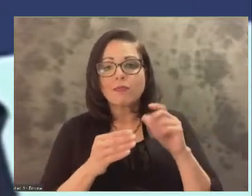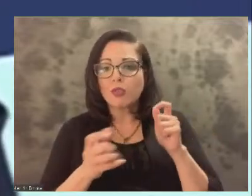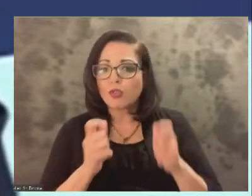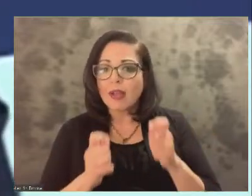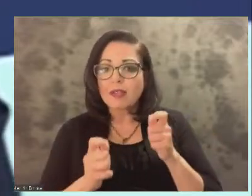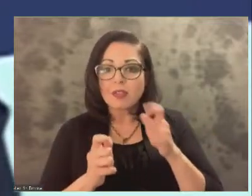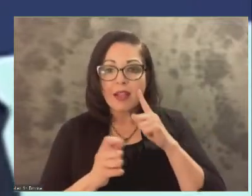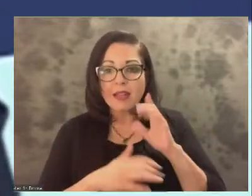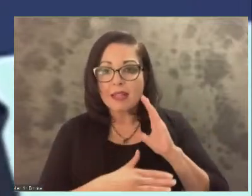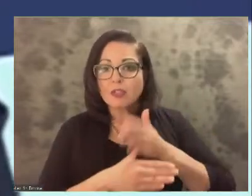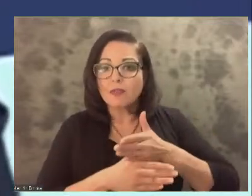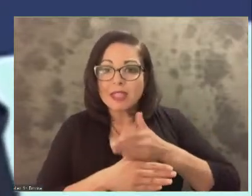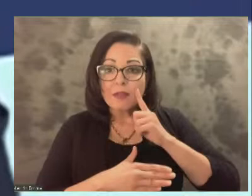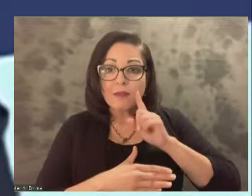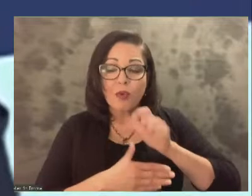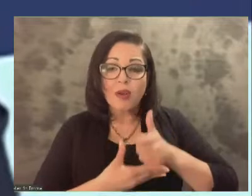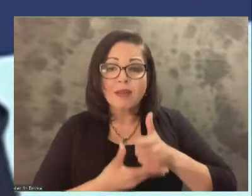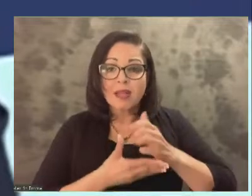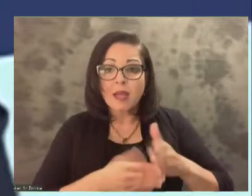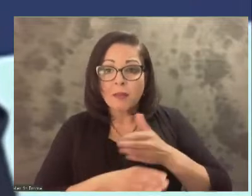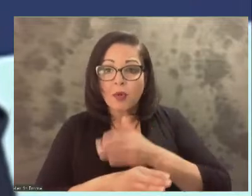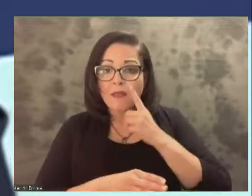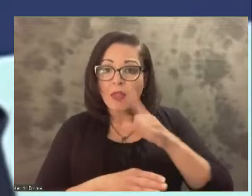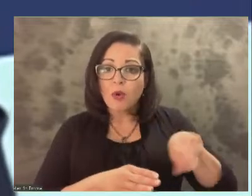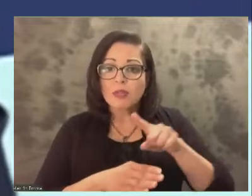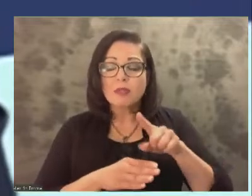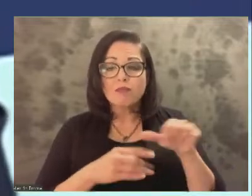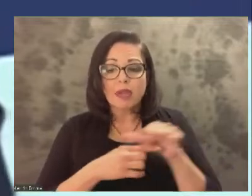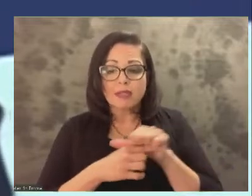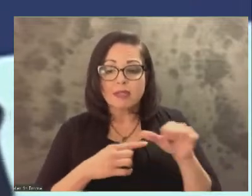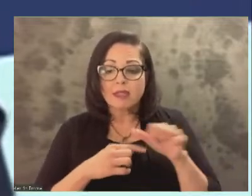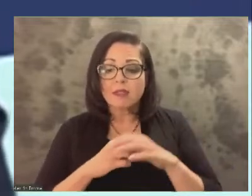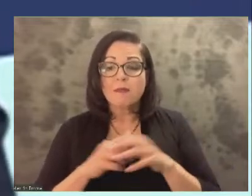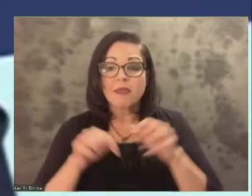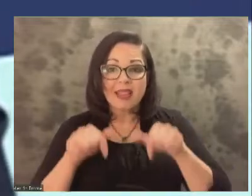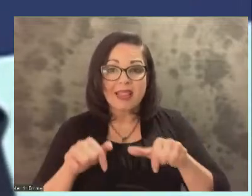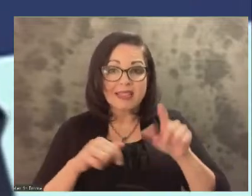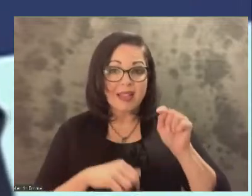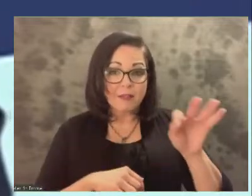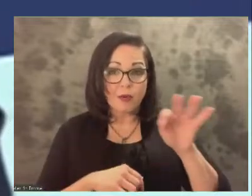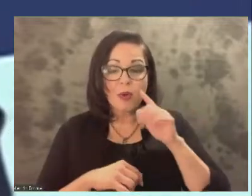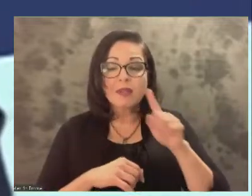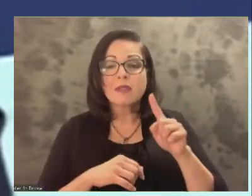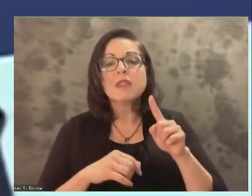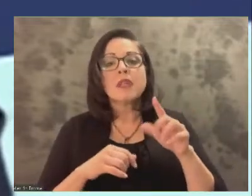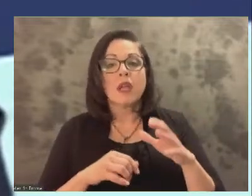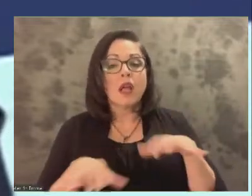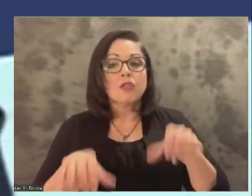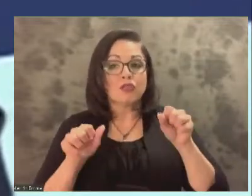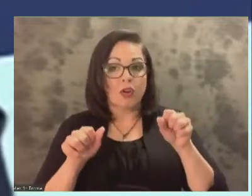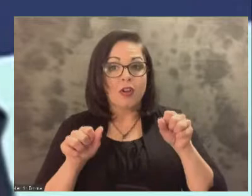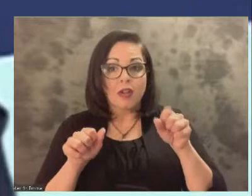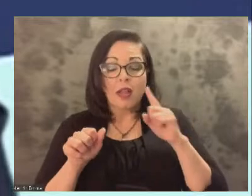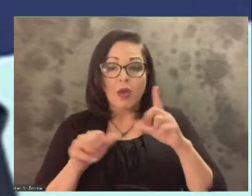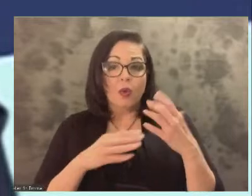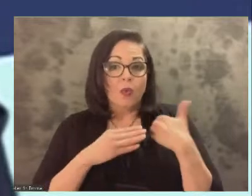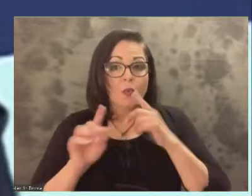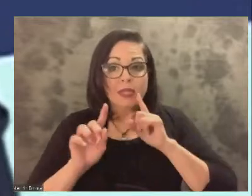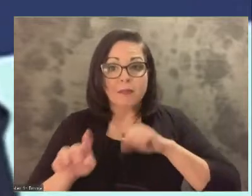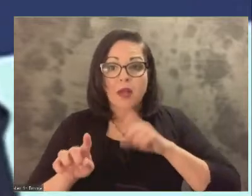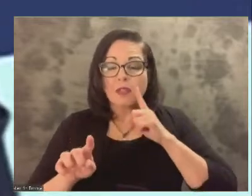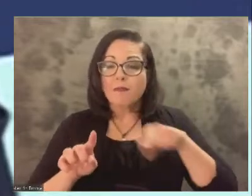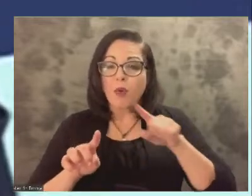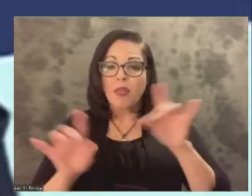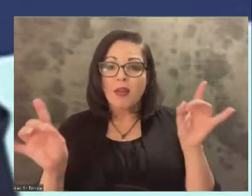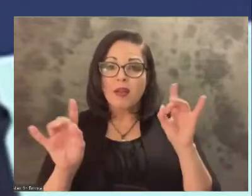improve inequitable systems and practices. This task force, chartered in response to the calamities of the